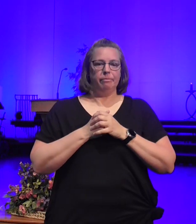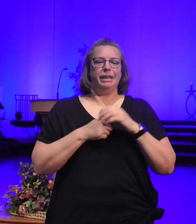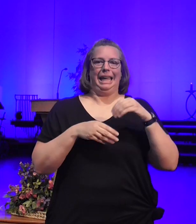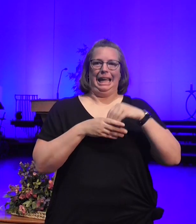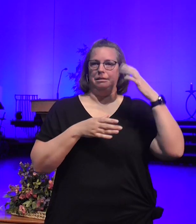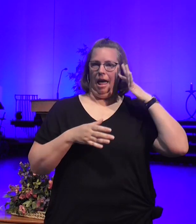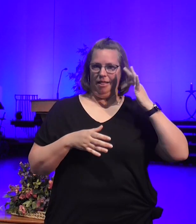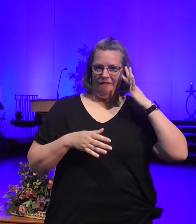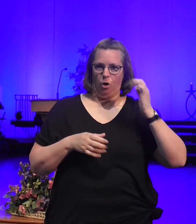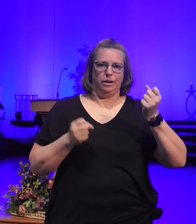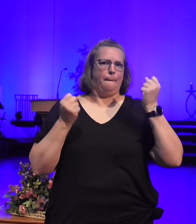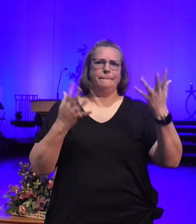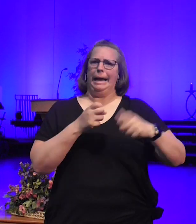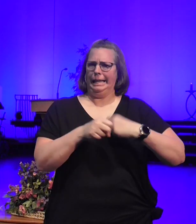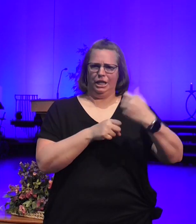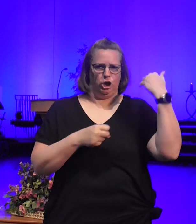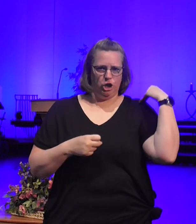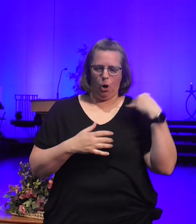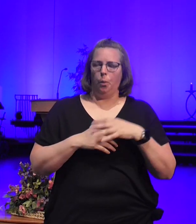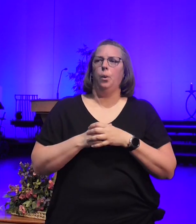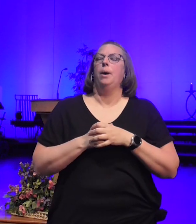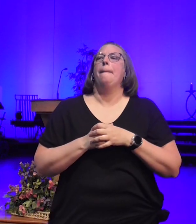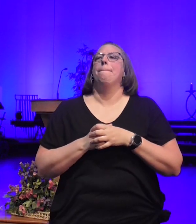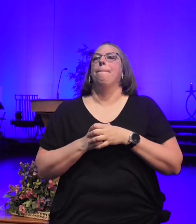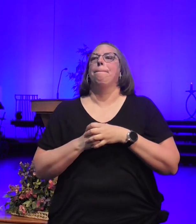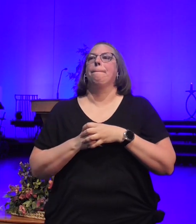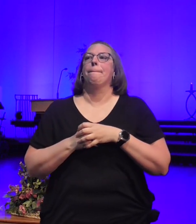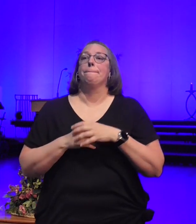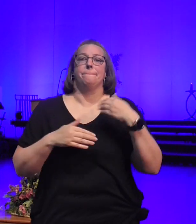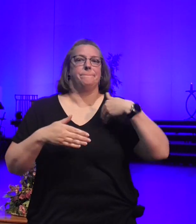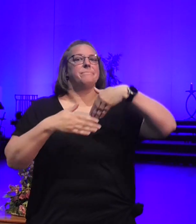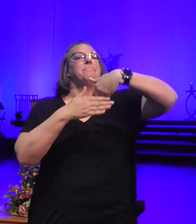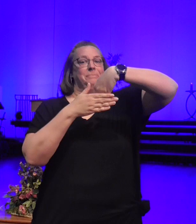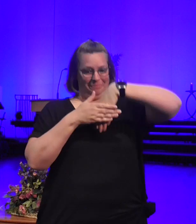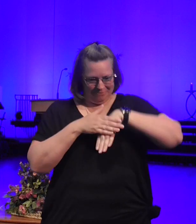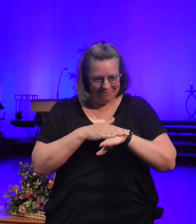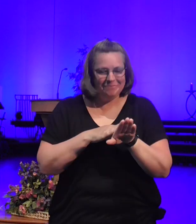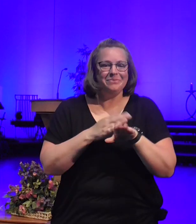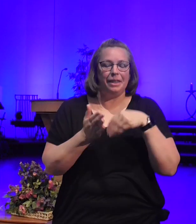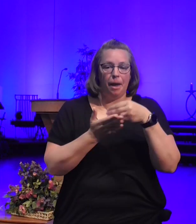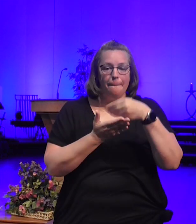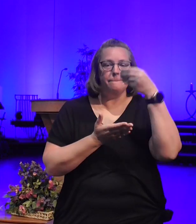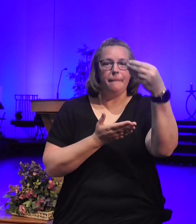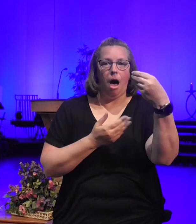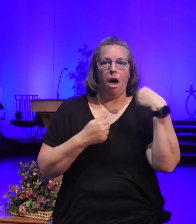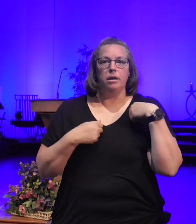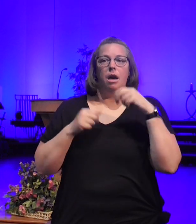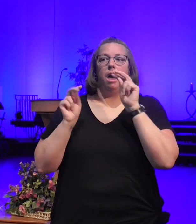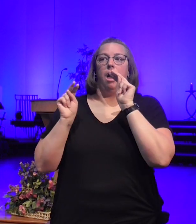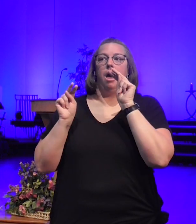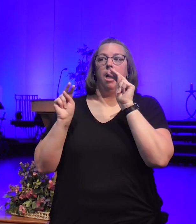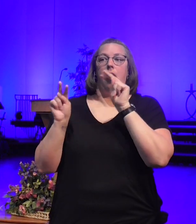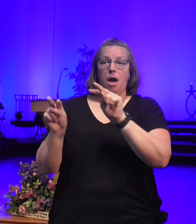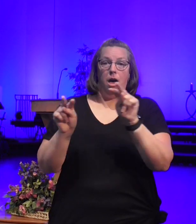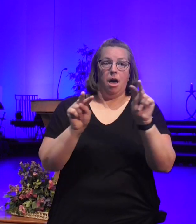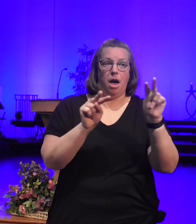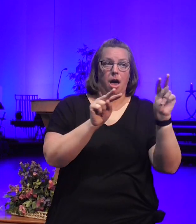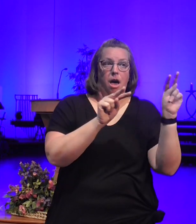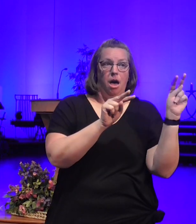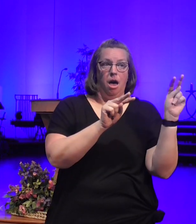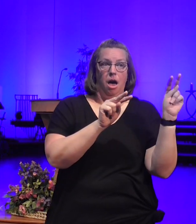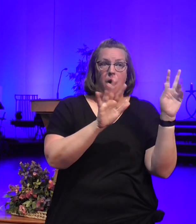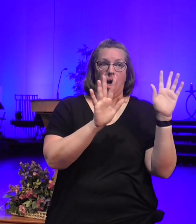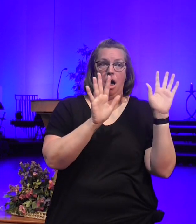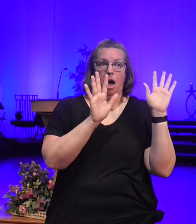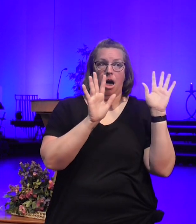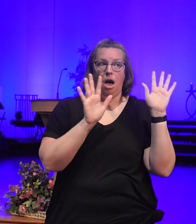Grove, California, many years ago. And I went in to buy stuff, and I am compelled to get the